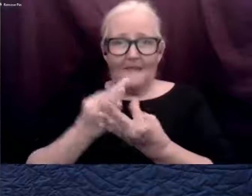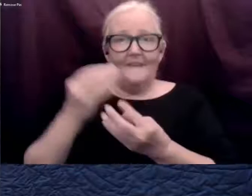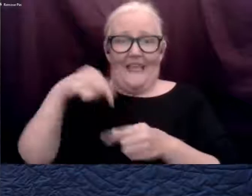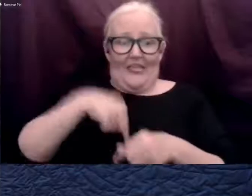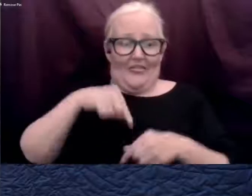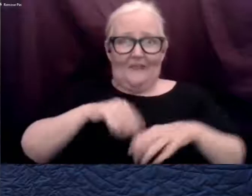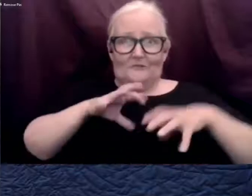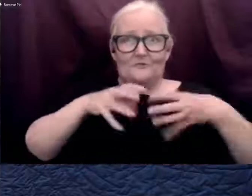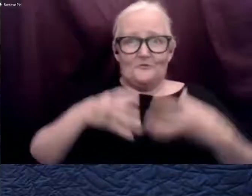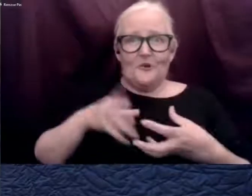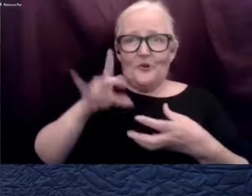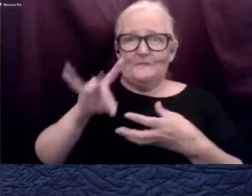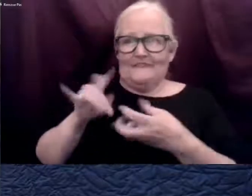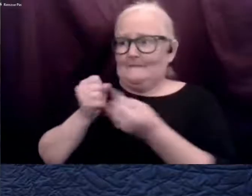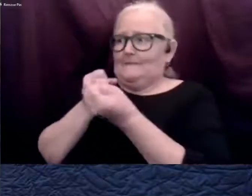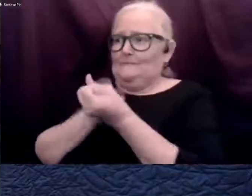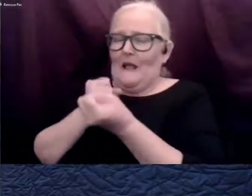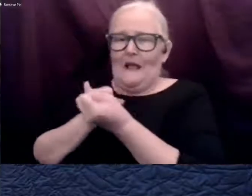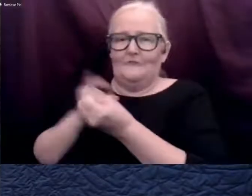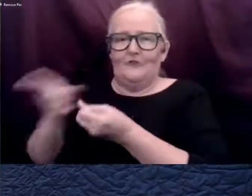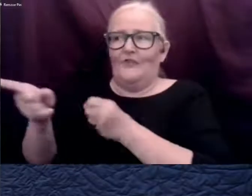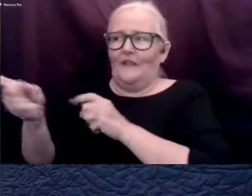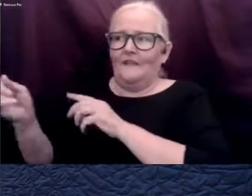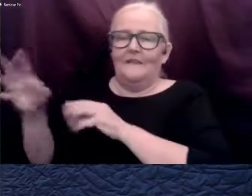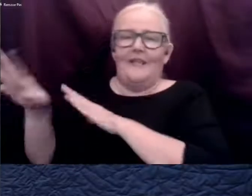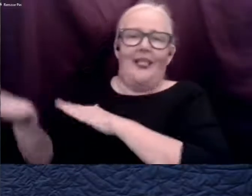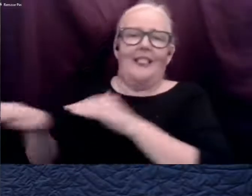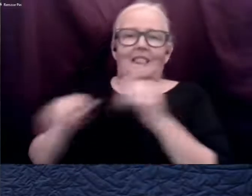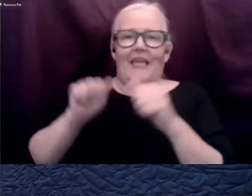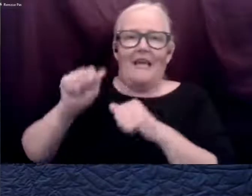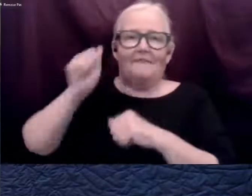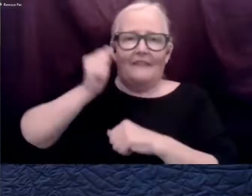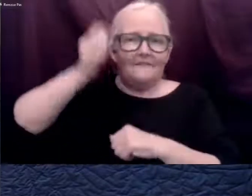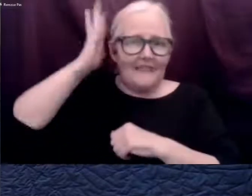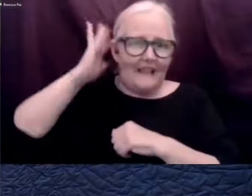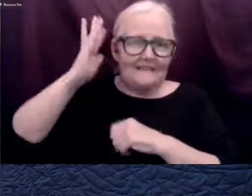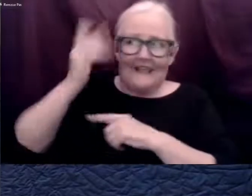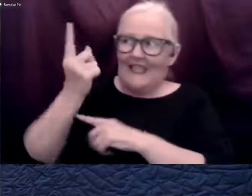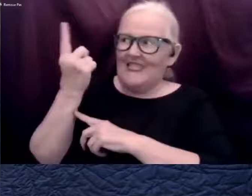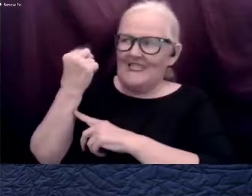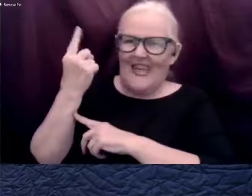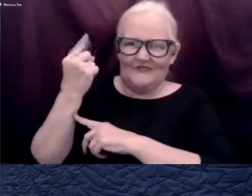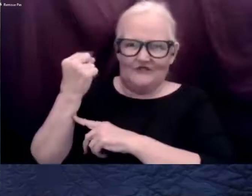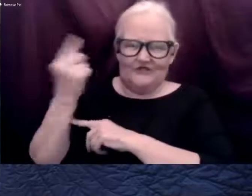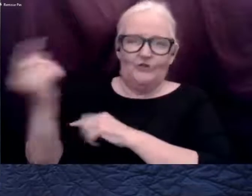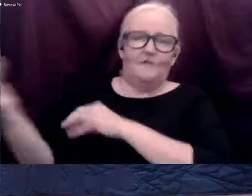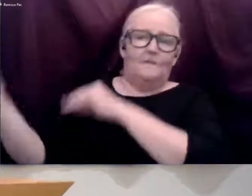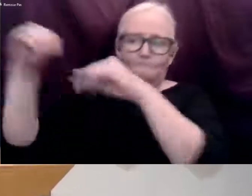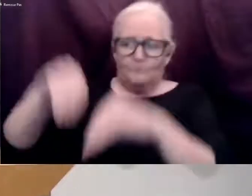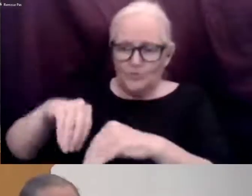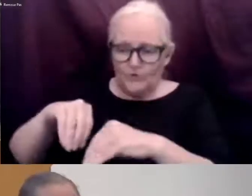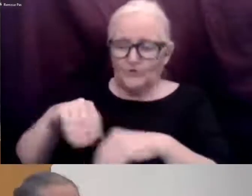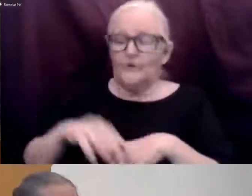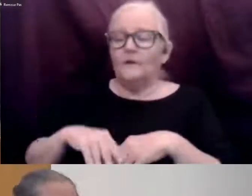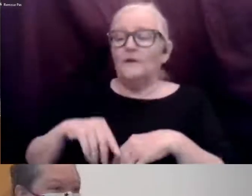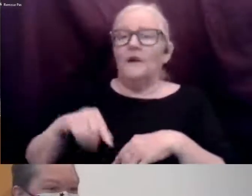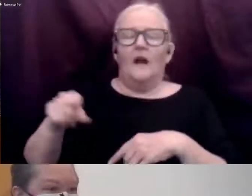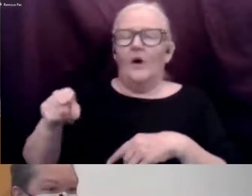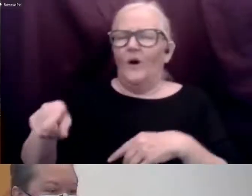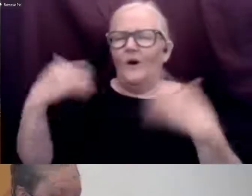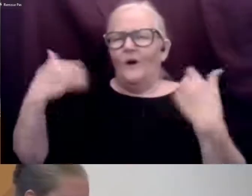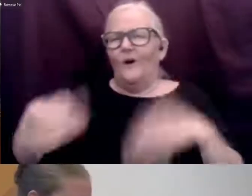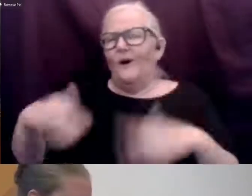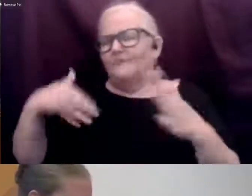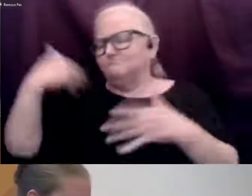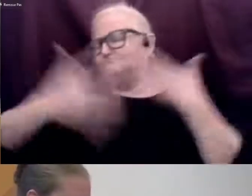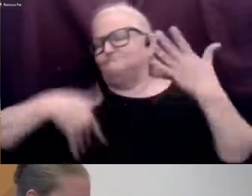after fleeing Afghanistan last year. Their kids, and they have come so far, just in the time that they've been